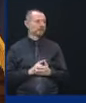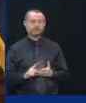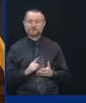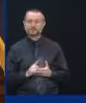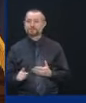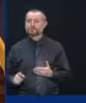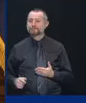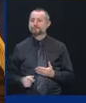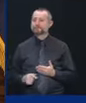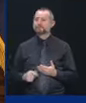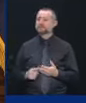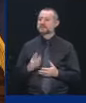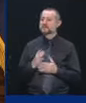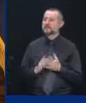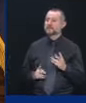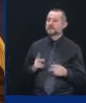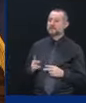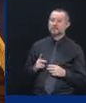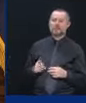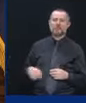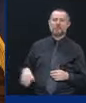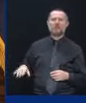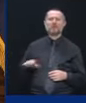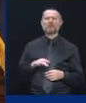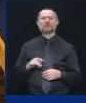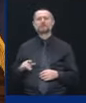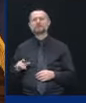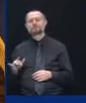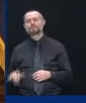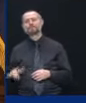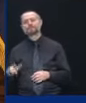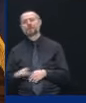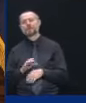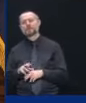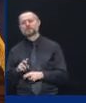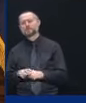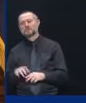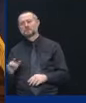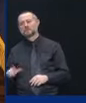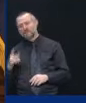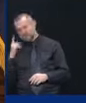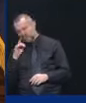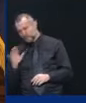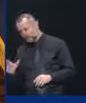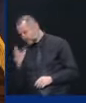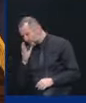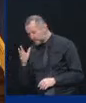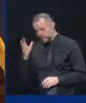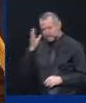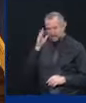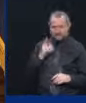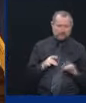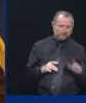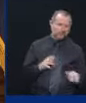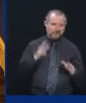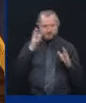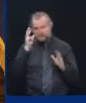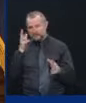computer all day trying to get an appointment for their mother or their grandmother or their grandfather or their brother or their